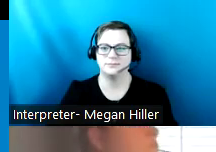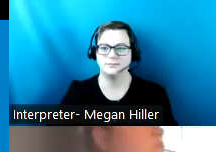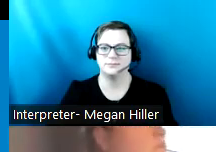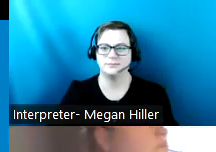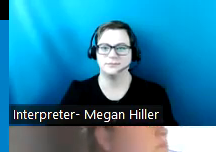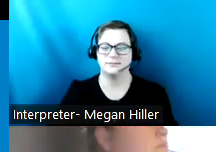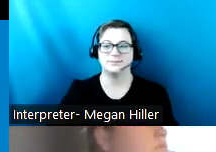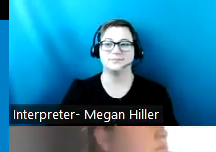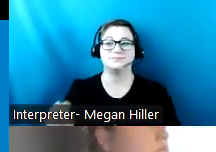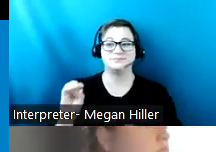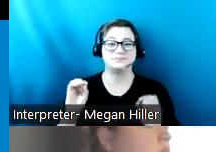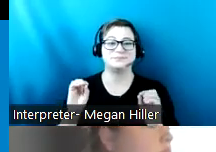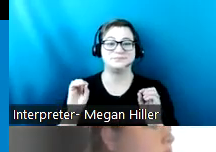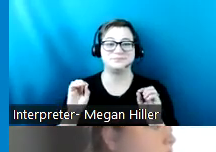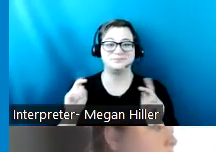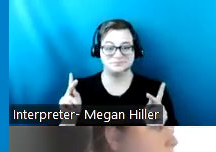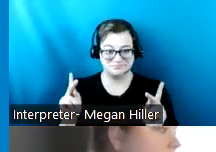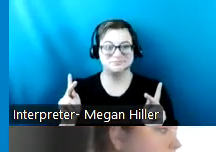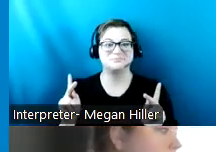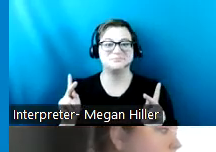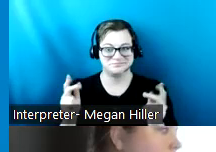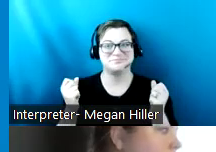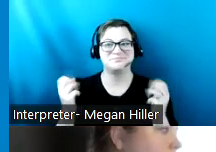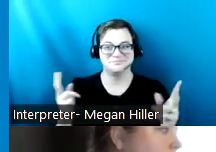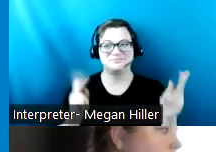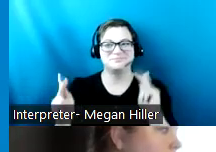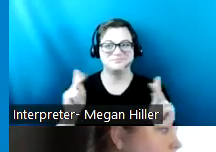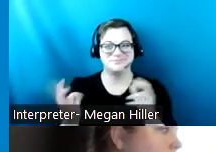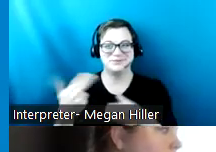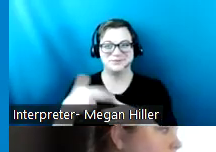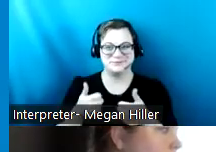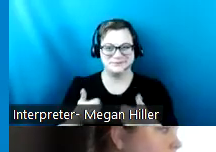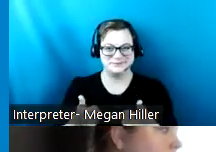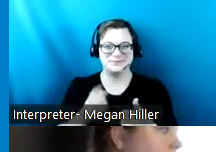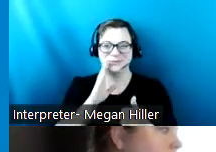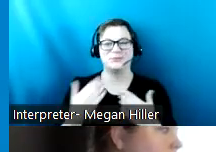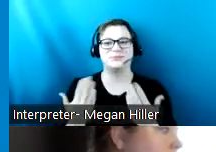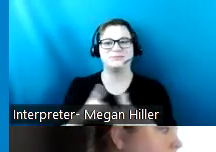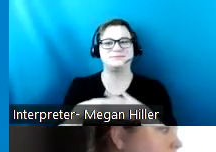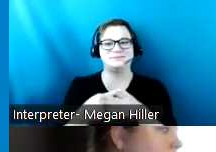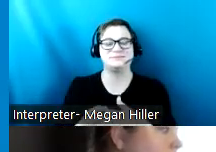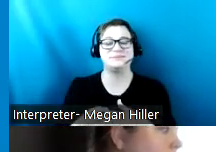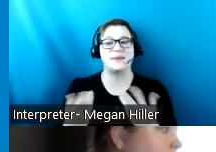All right, it looks like we've got a pretty steady number, so I will go ahead and get started.